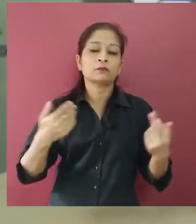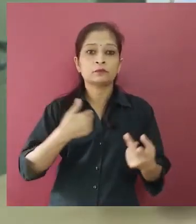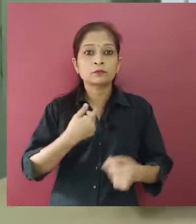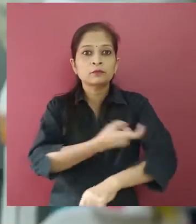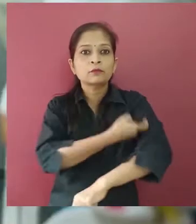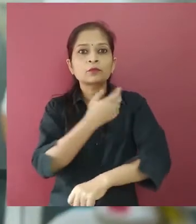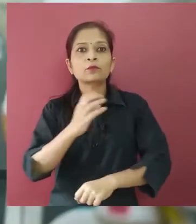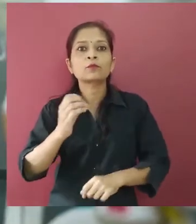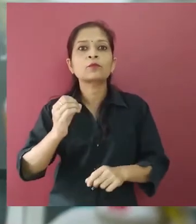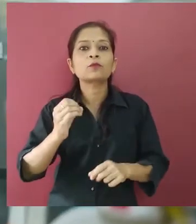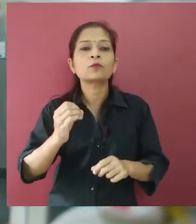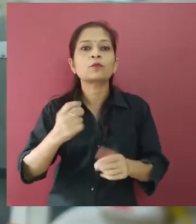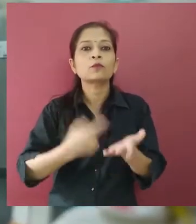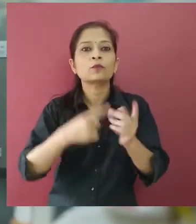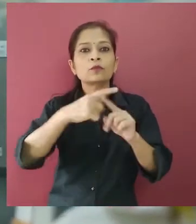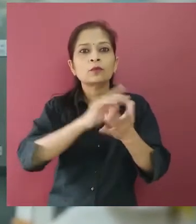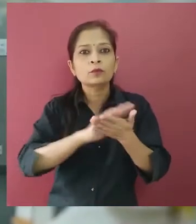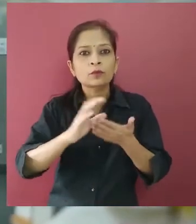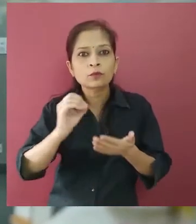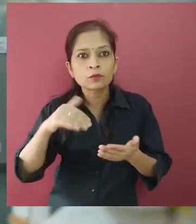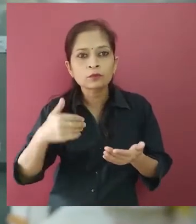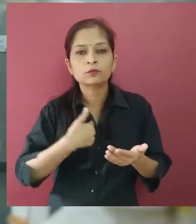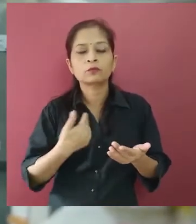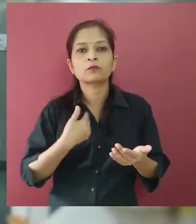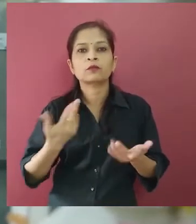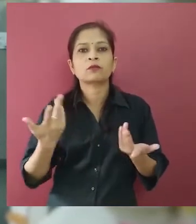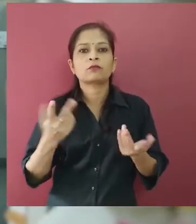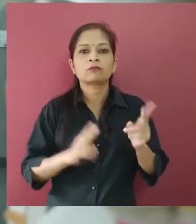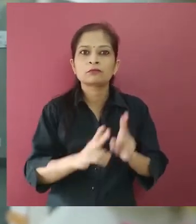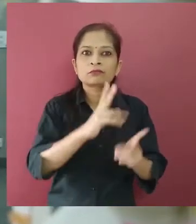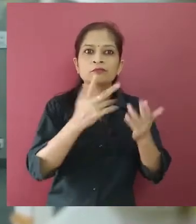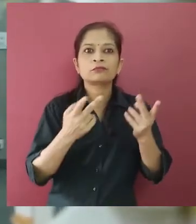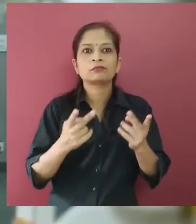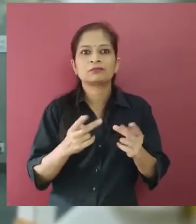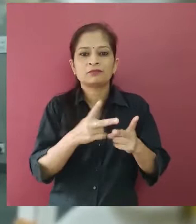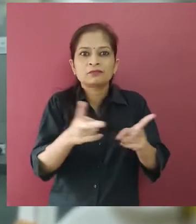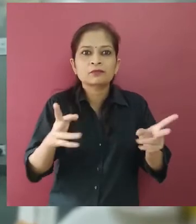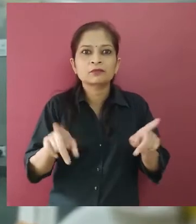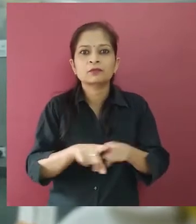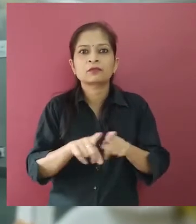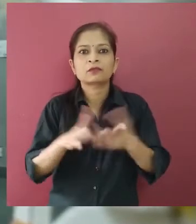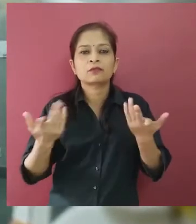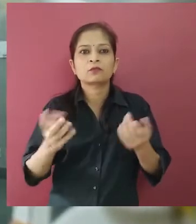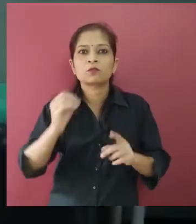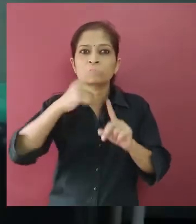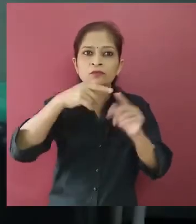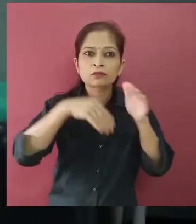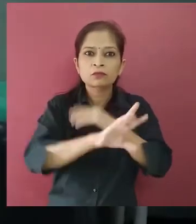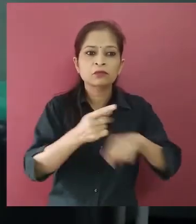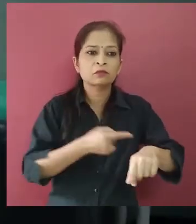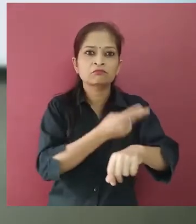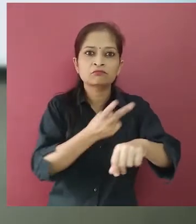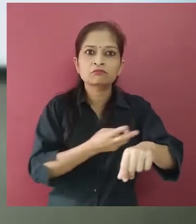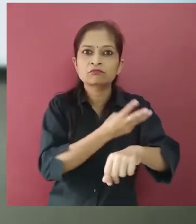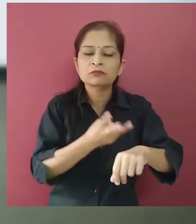Orthopedic surgeries, our surgeries were lasting 2 to 3 hours. We had to put off the central ACs and then work in those PPE kits inside the